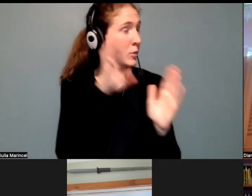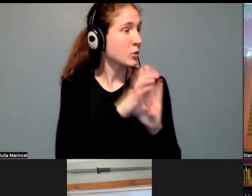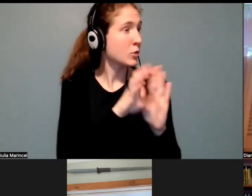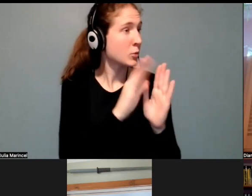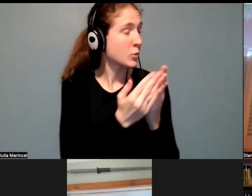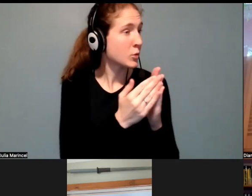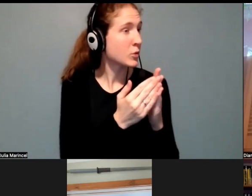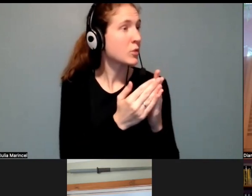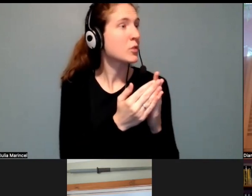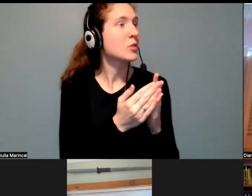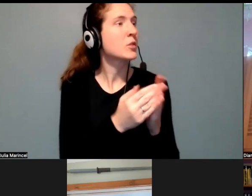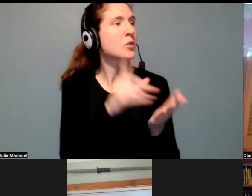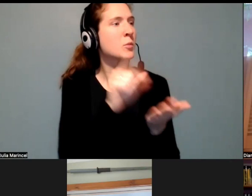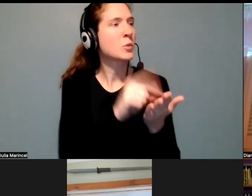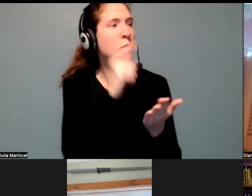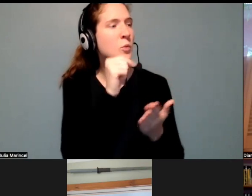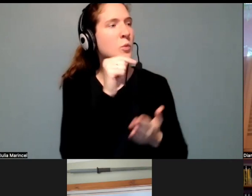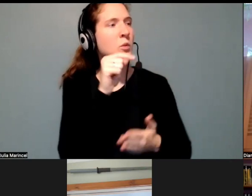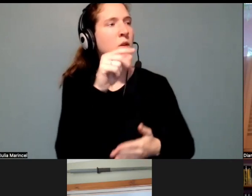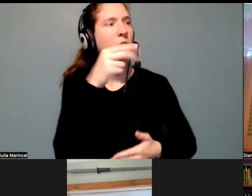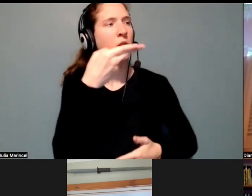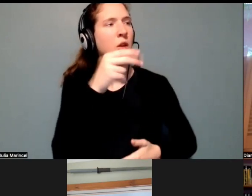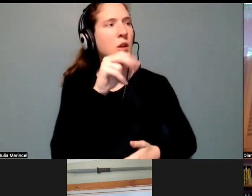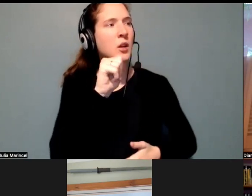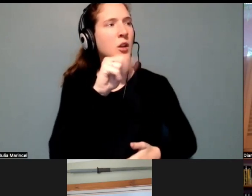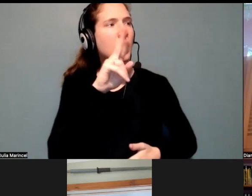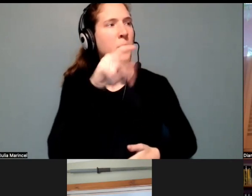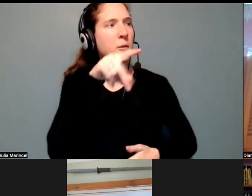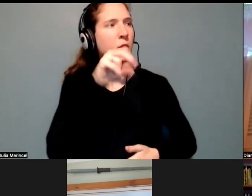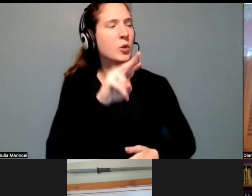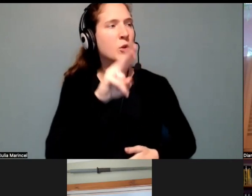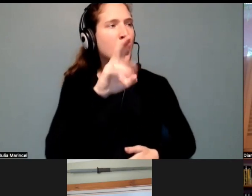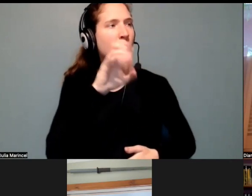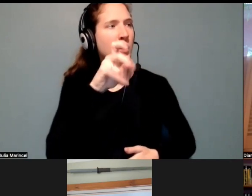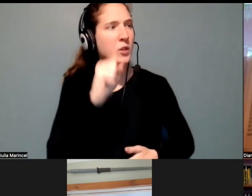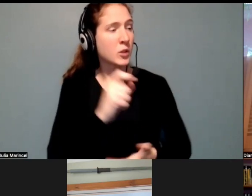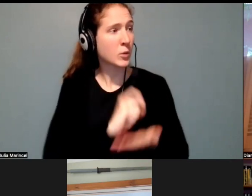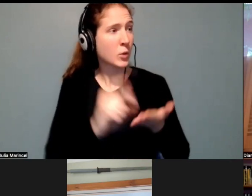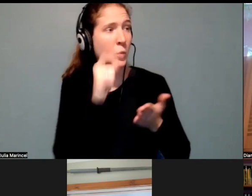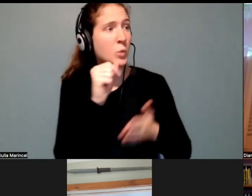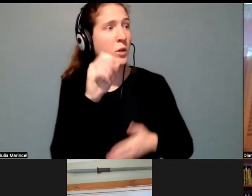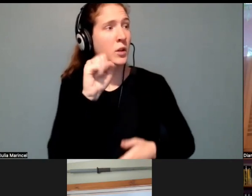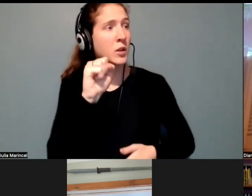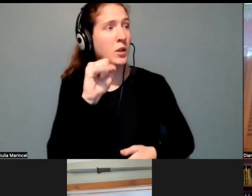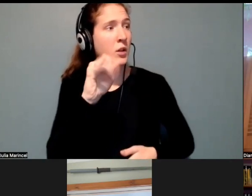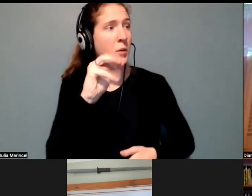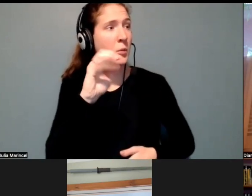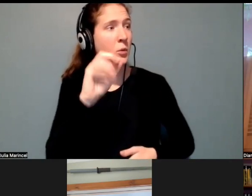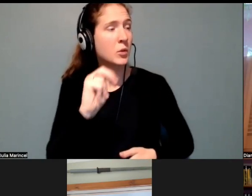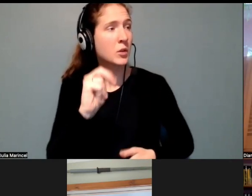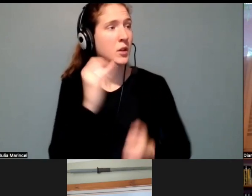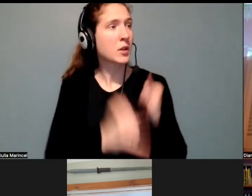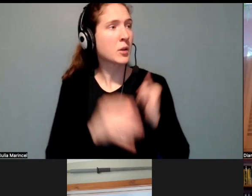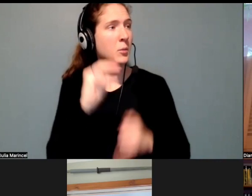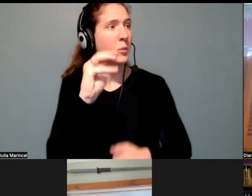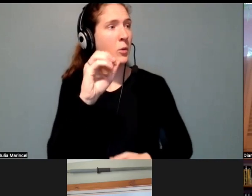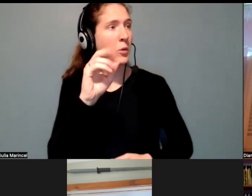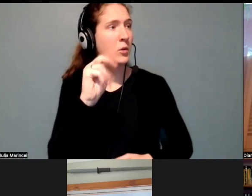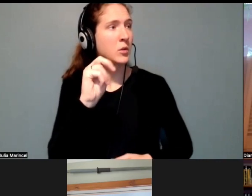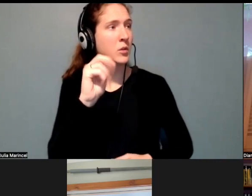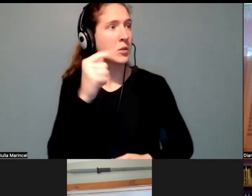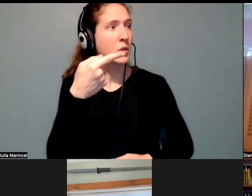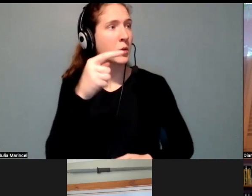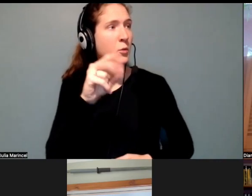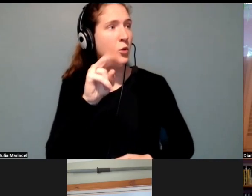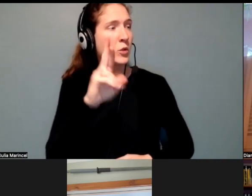was published by HarperCollins, and it was written by Cy Montgomery. And that book celebrates turtles, and it's like I said, it's